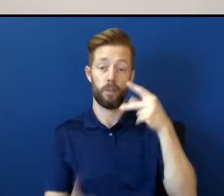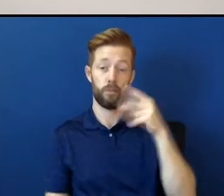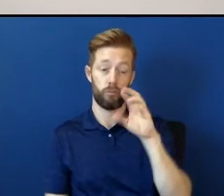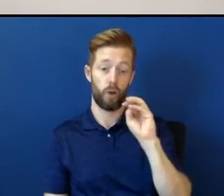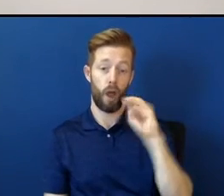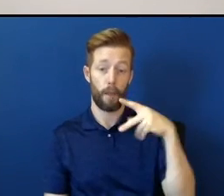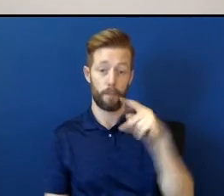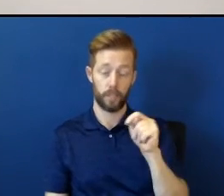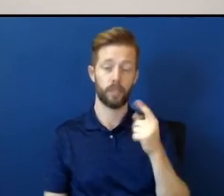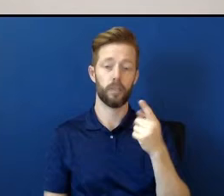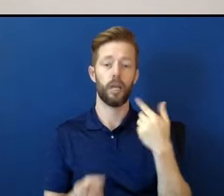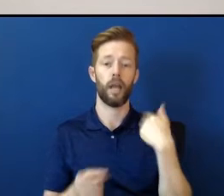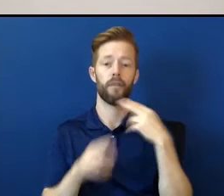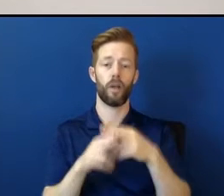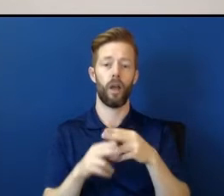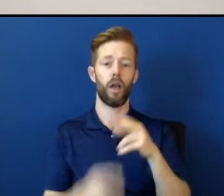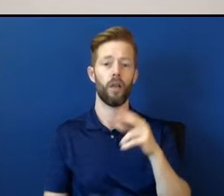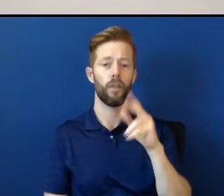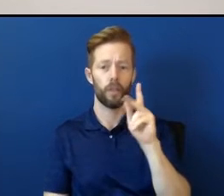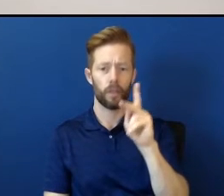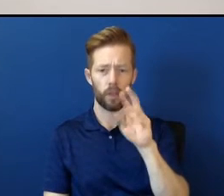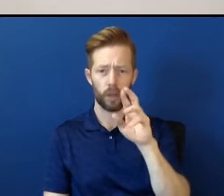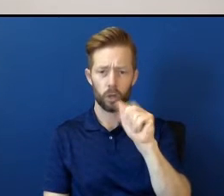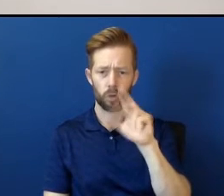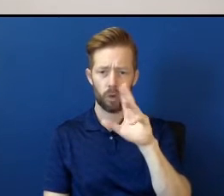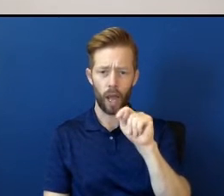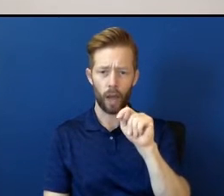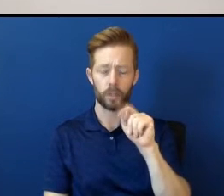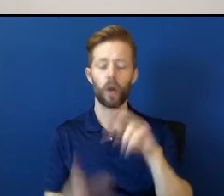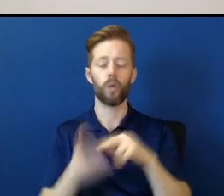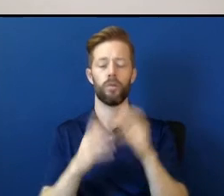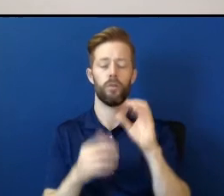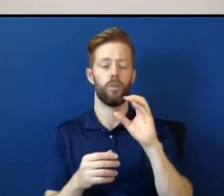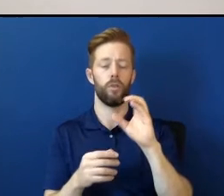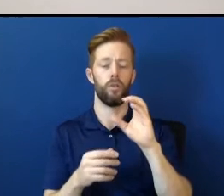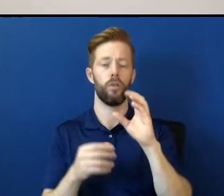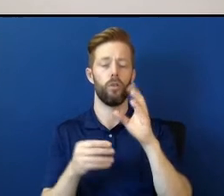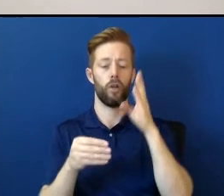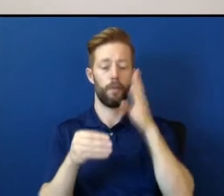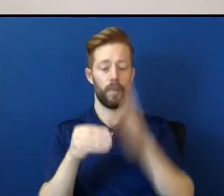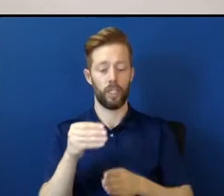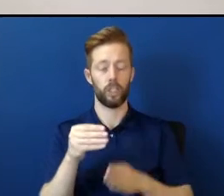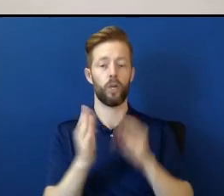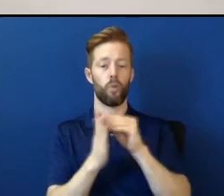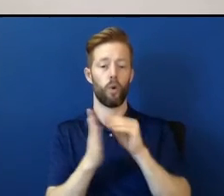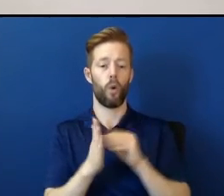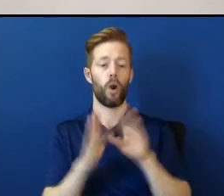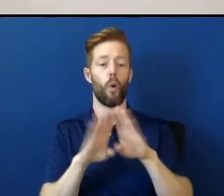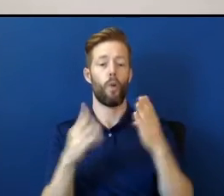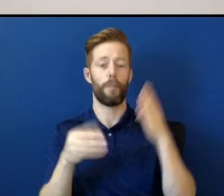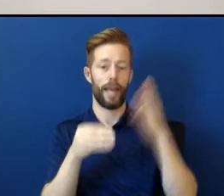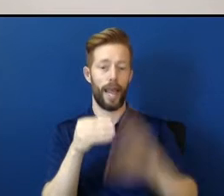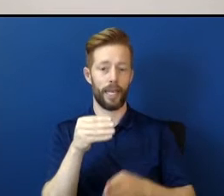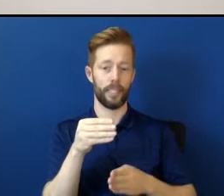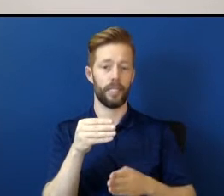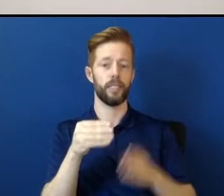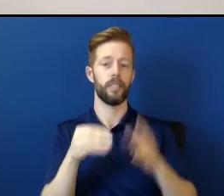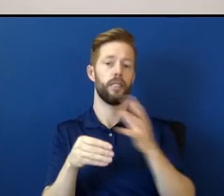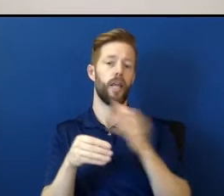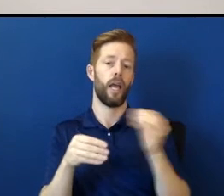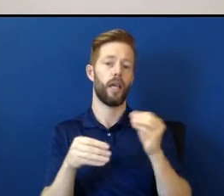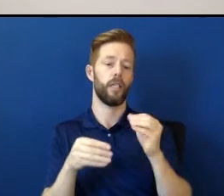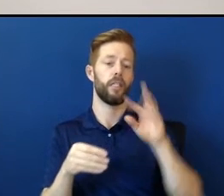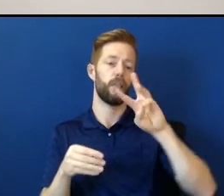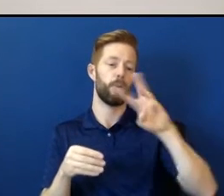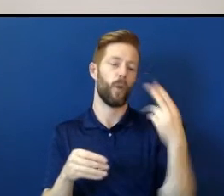we have what we call the crowd prompts, which is completion, recall, open-ended, and